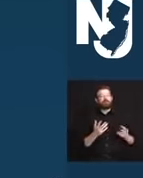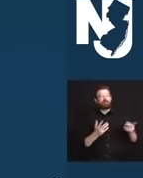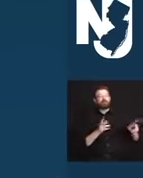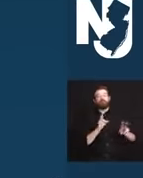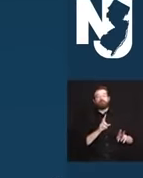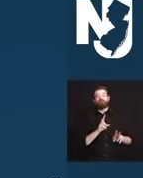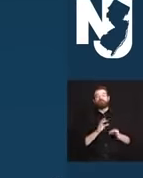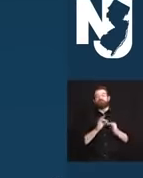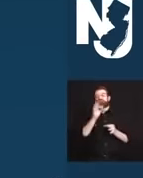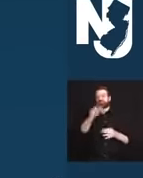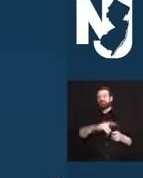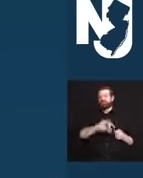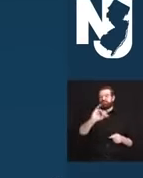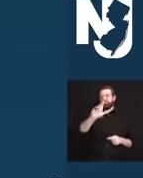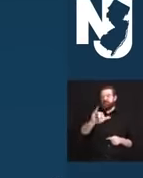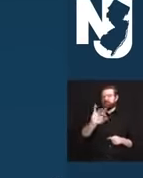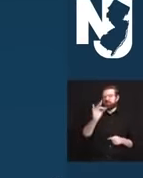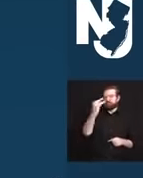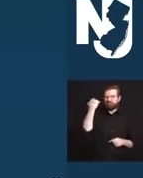What an extraordinary